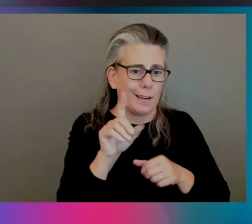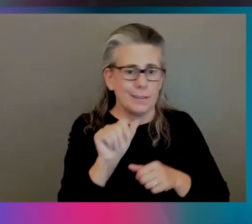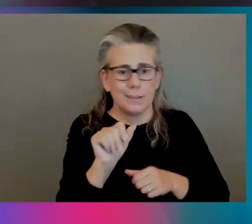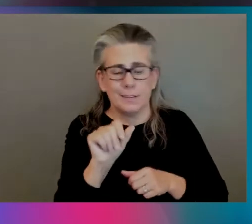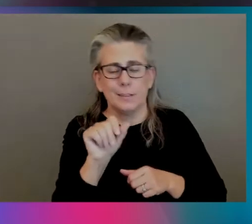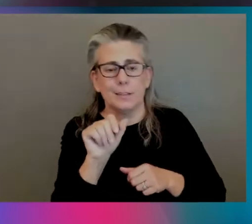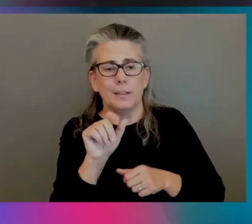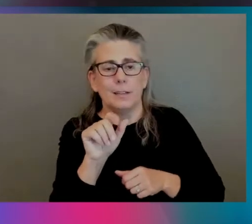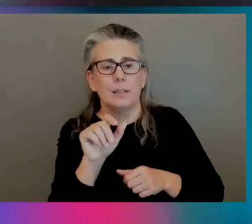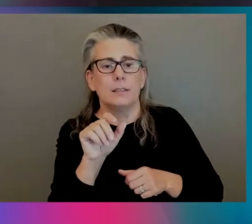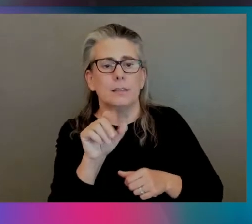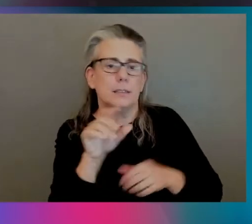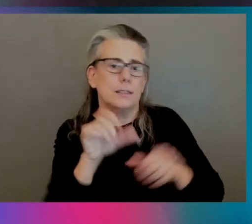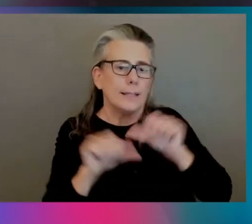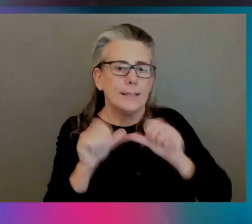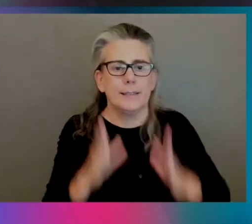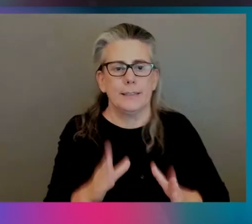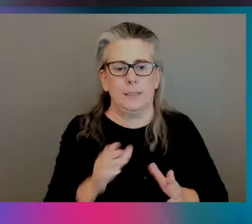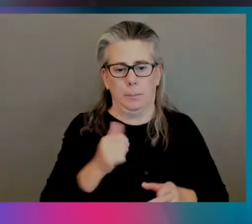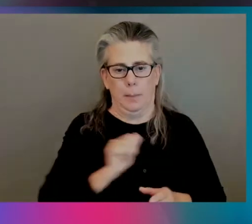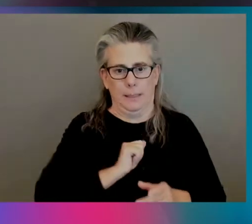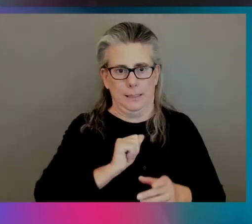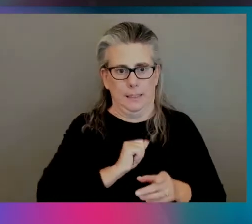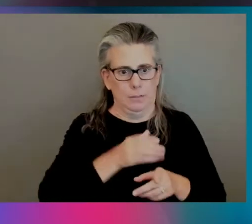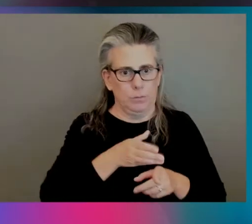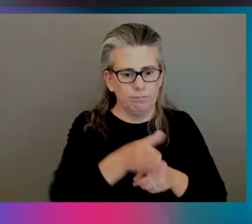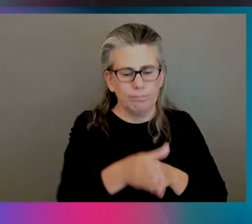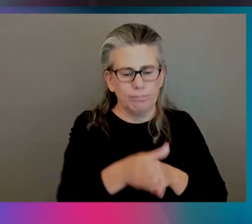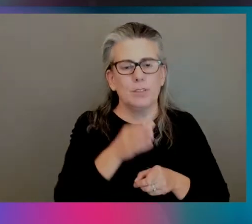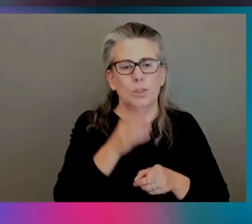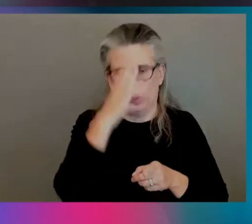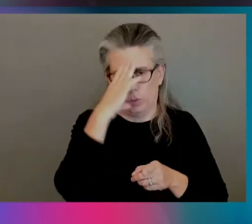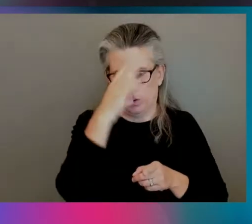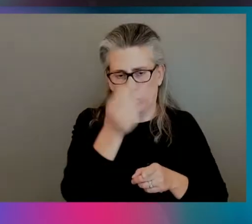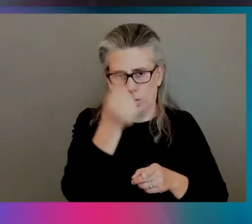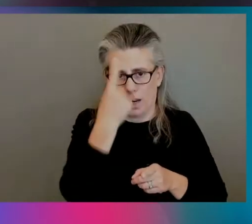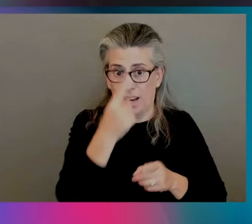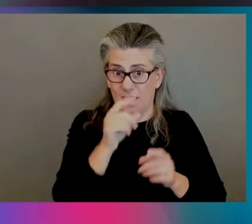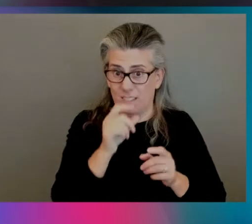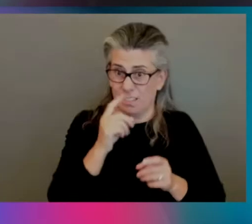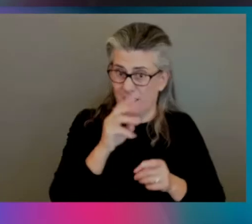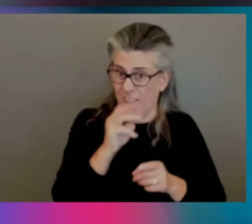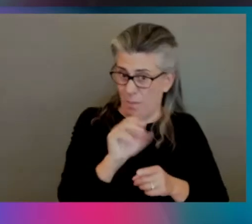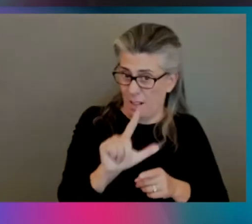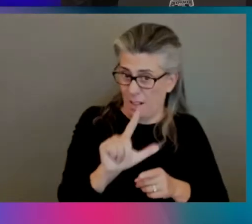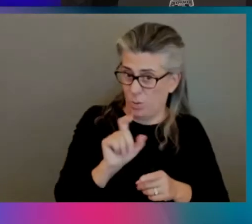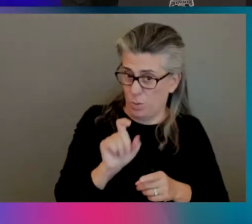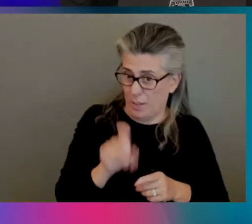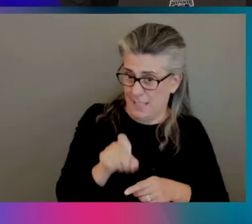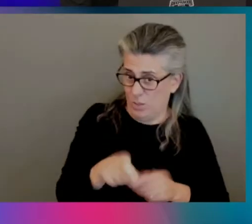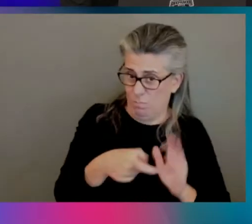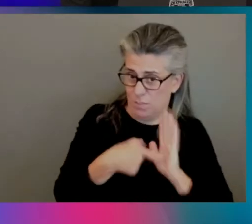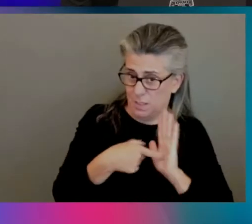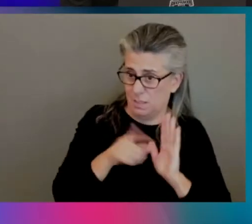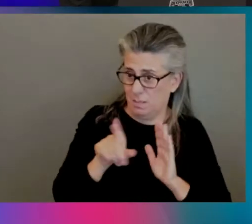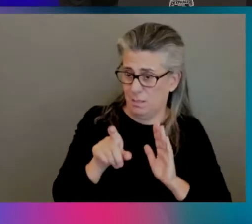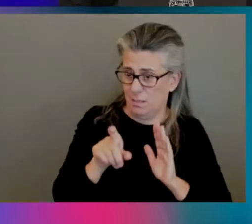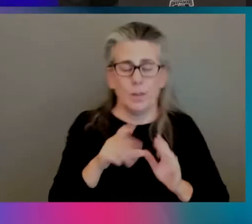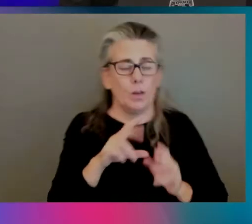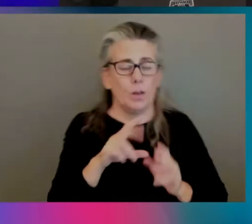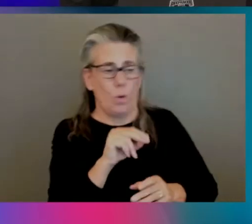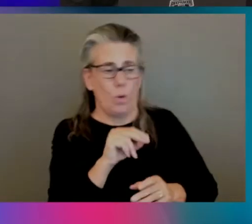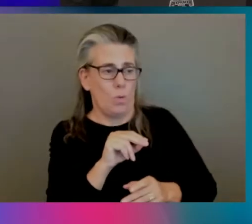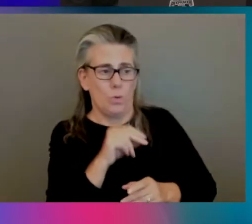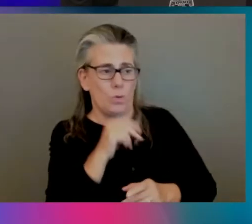where I don't need to necessarily know anything about ML? Correct. You do not need to know about ML. That's one of the key capabilities. I